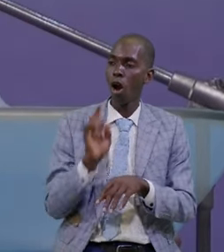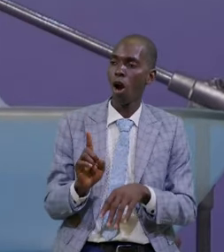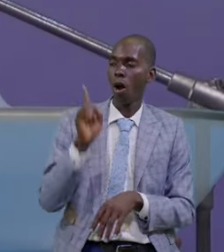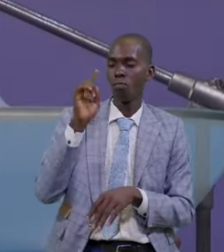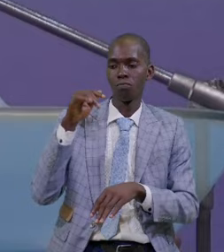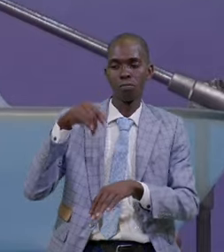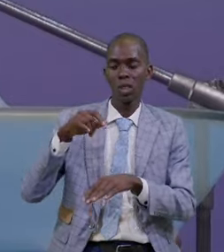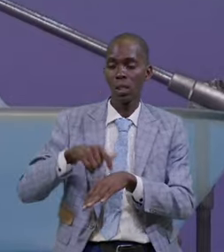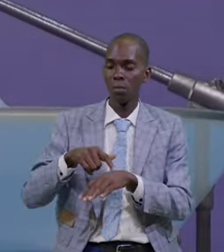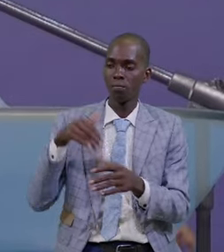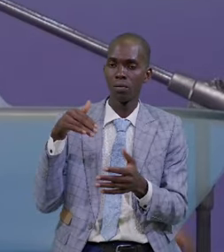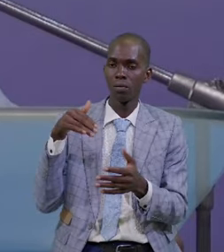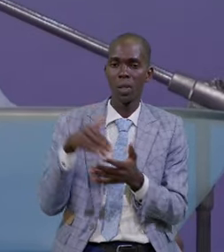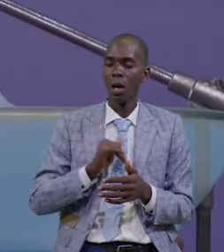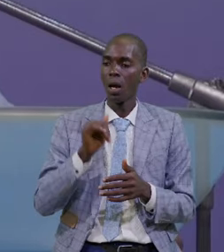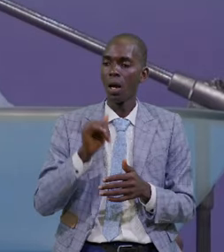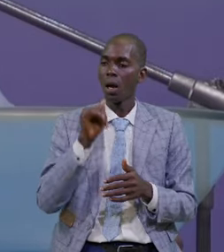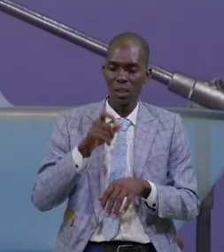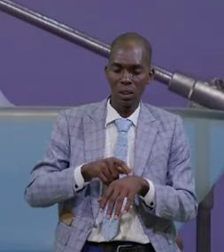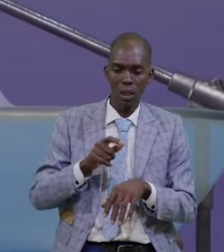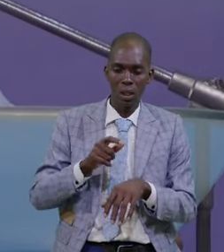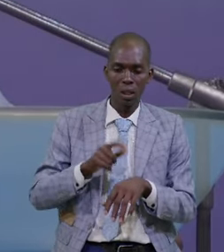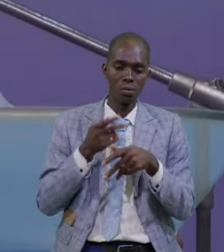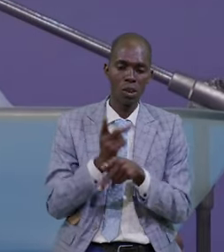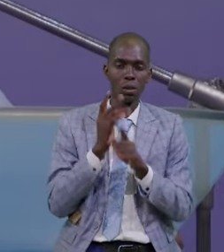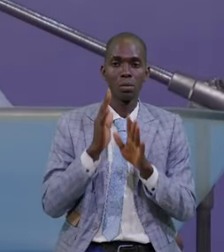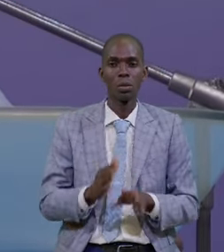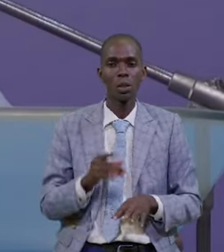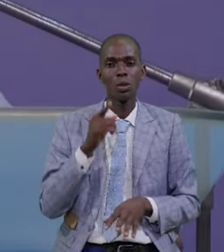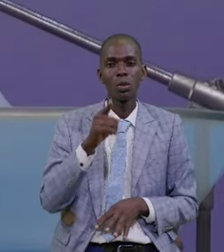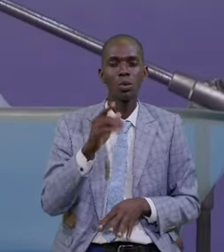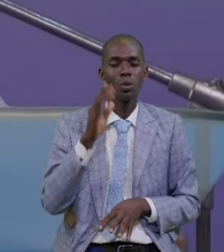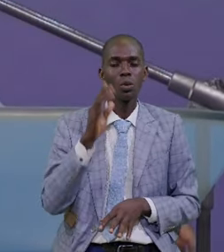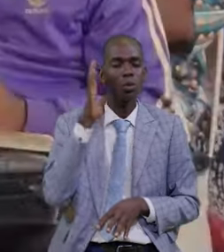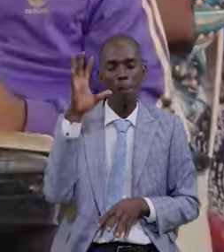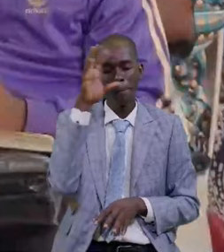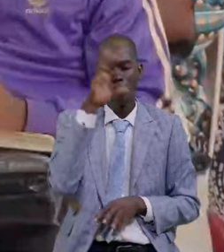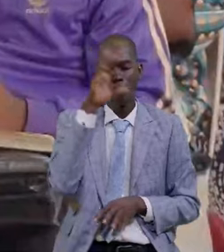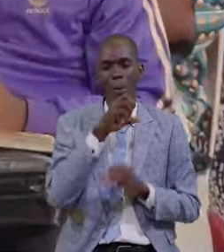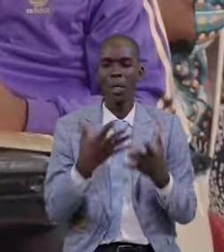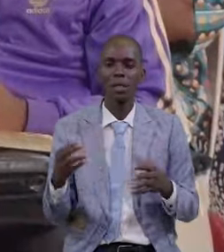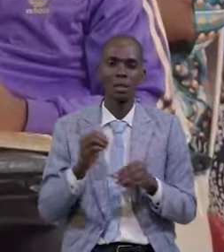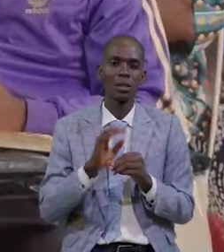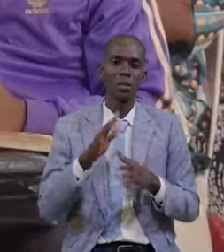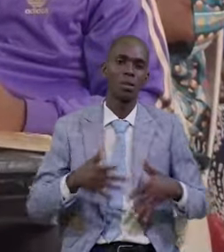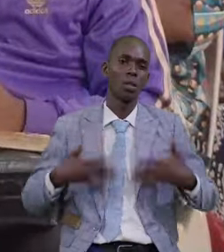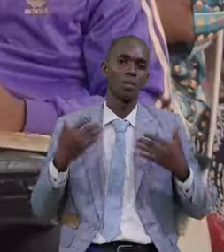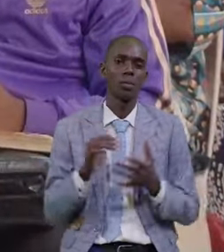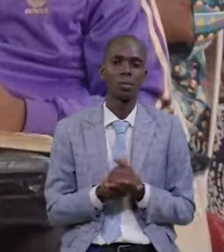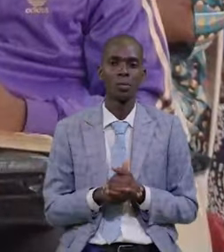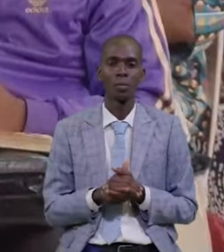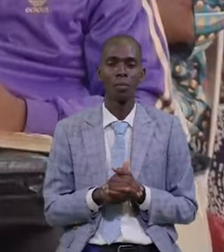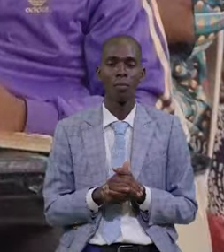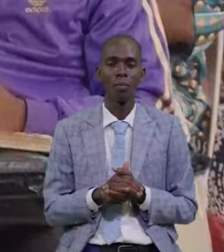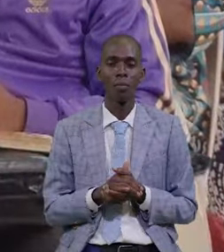a timekeeper." You'll miss a lot in your life. That you come